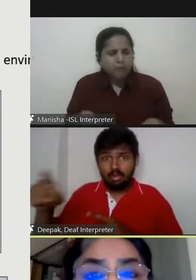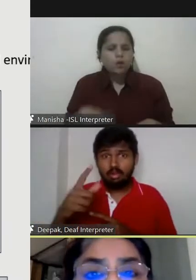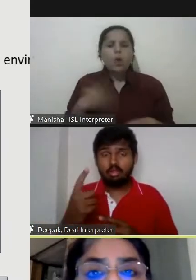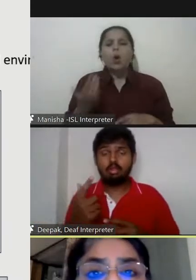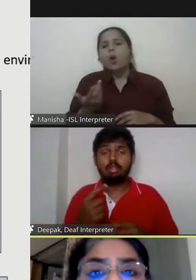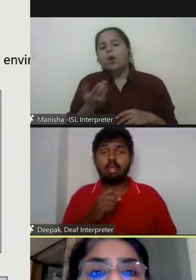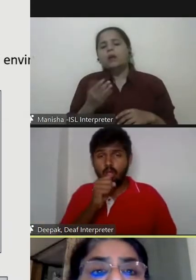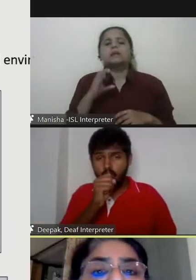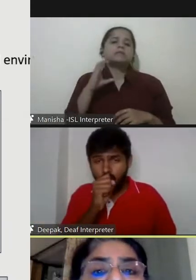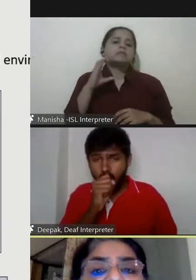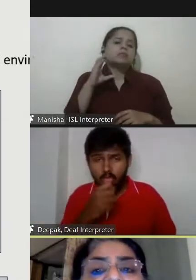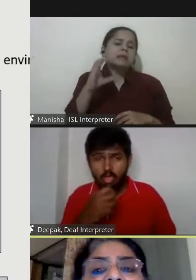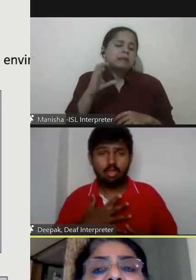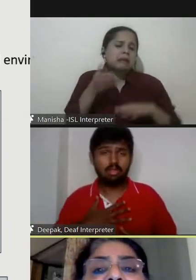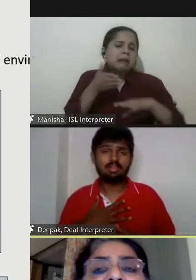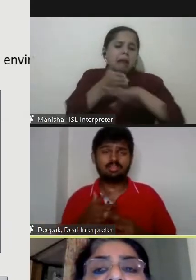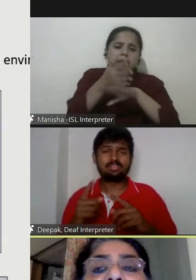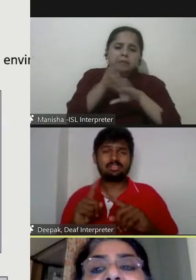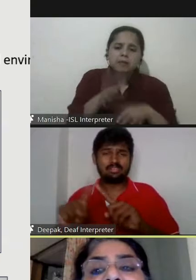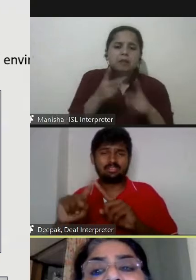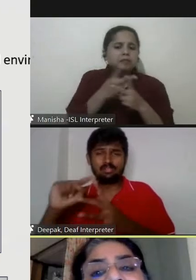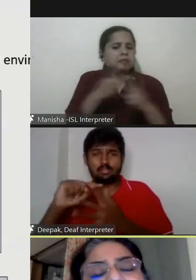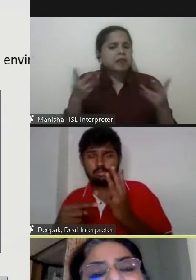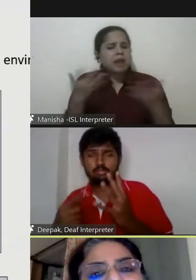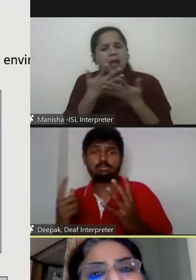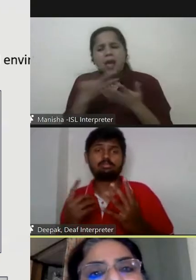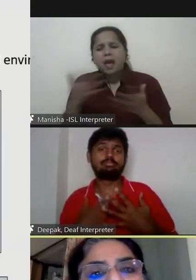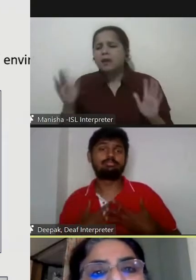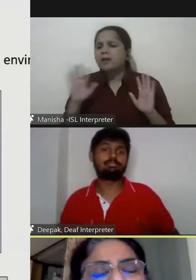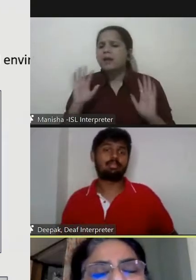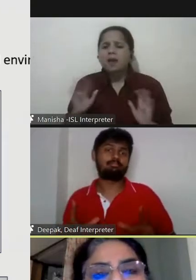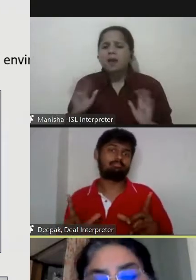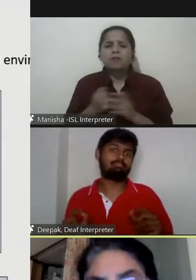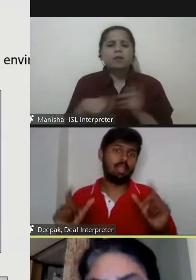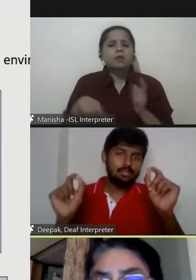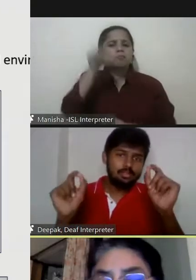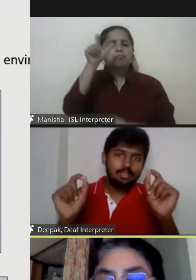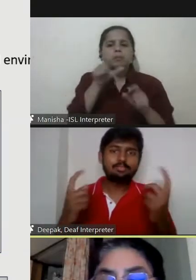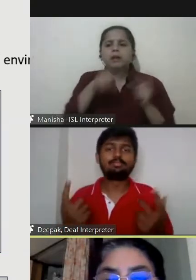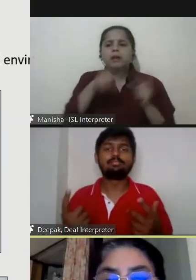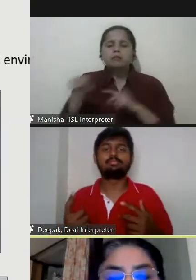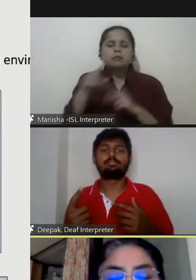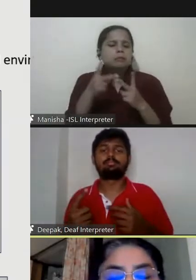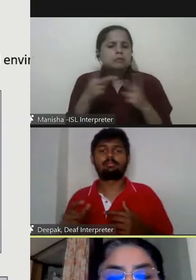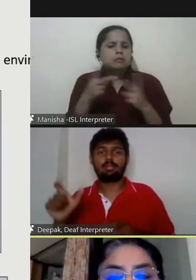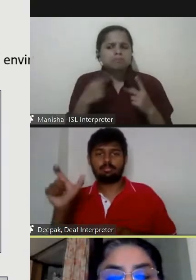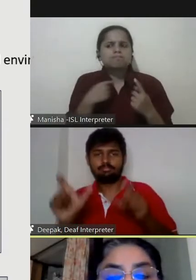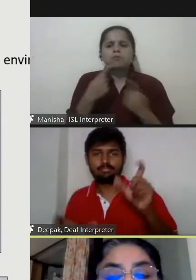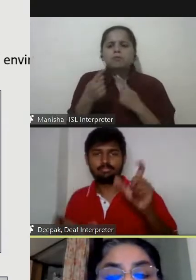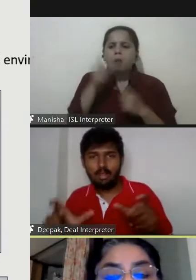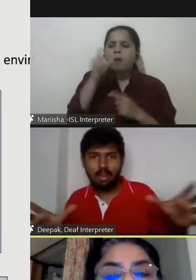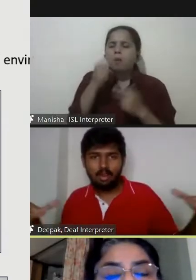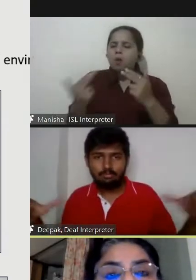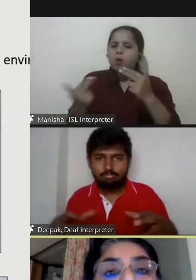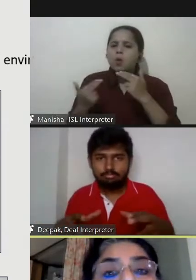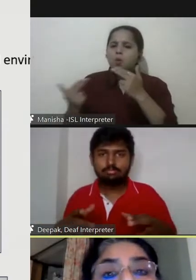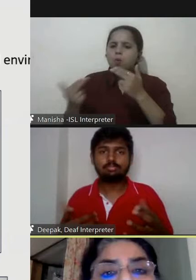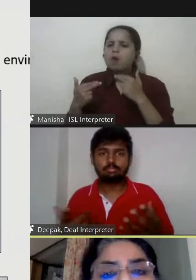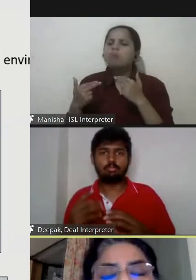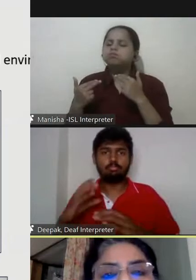in communication. These were some of the big things that came out when we spoke to people